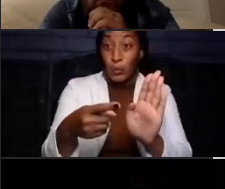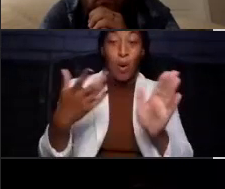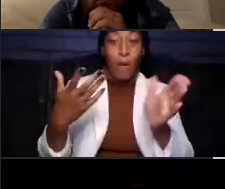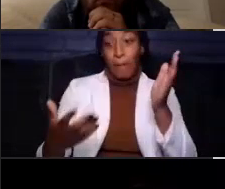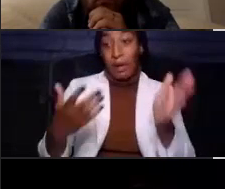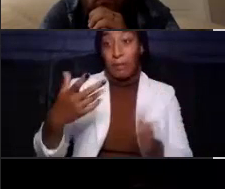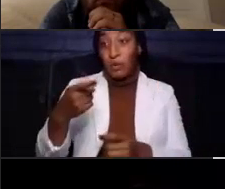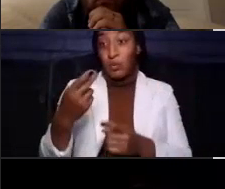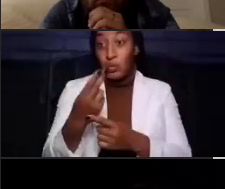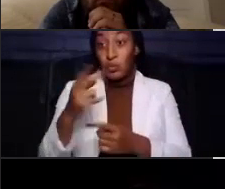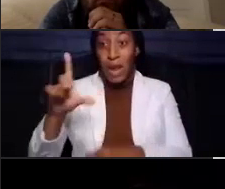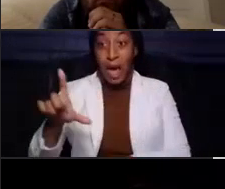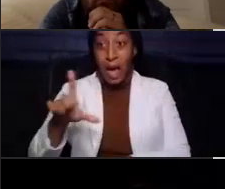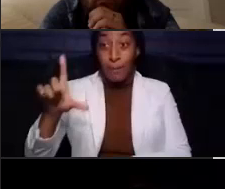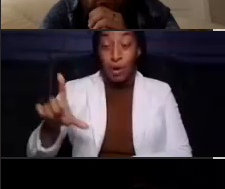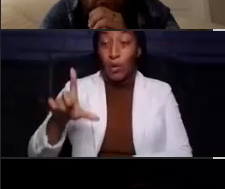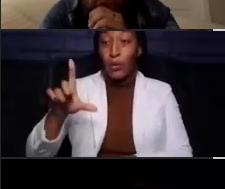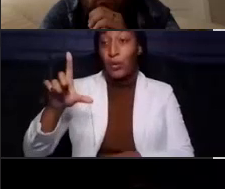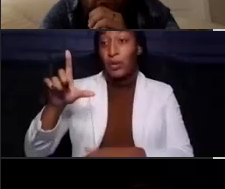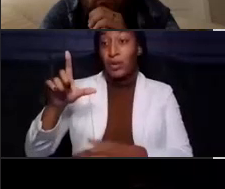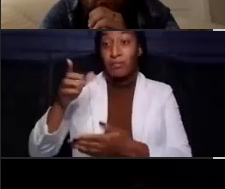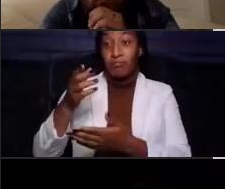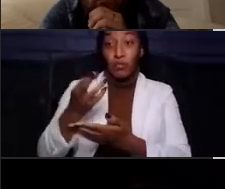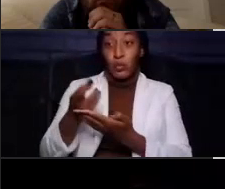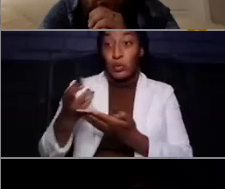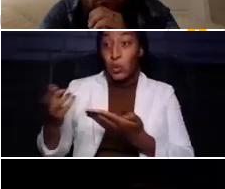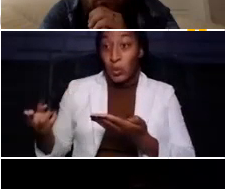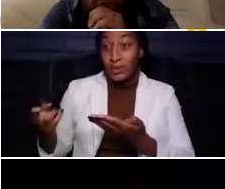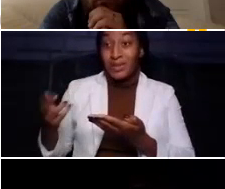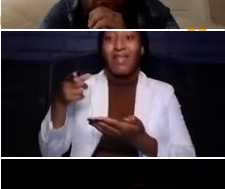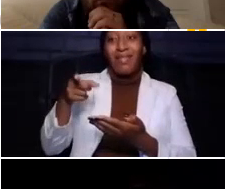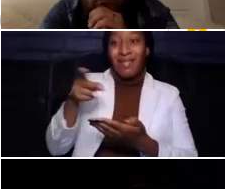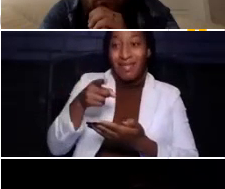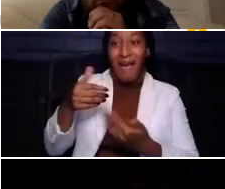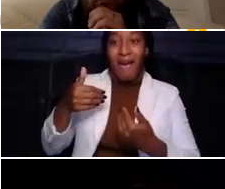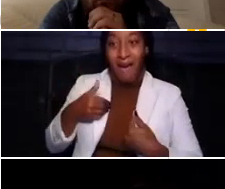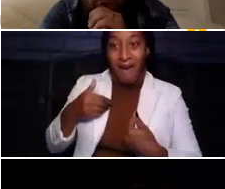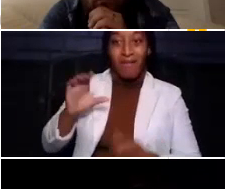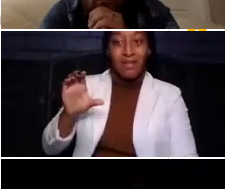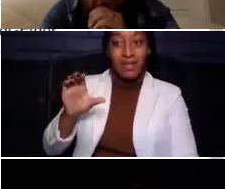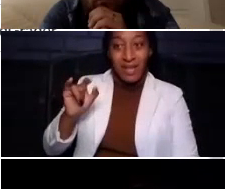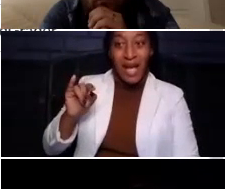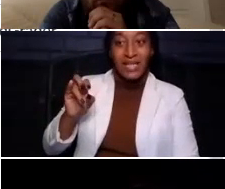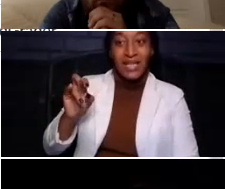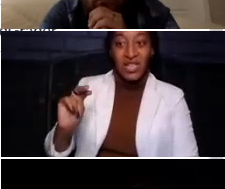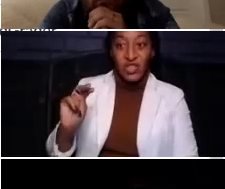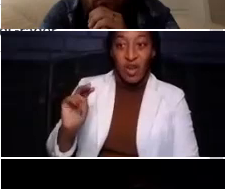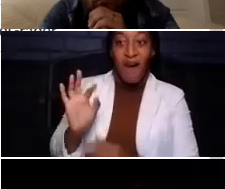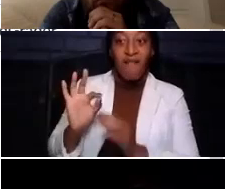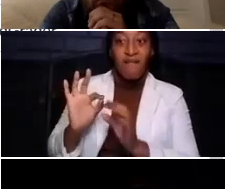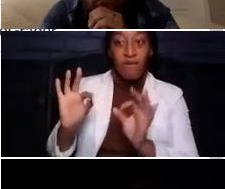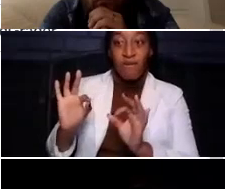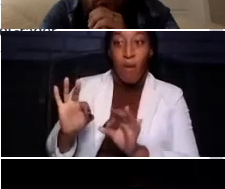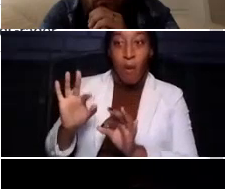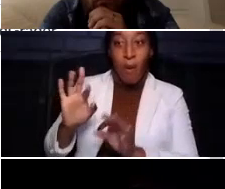they have a citation formatter for you. But if you're not totally sure about that,